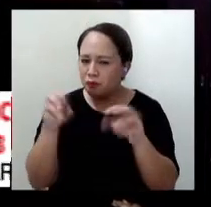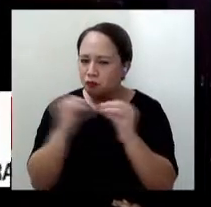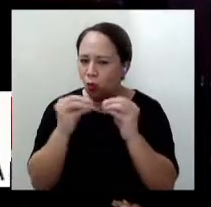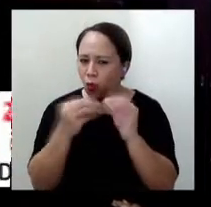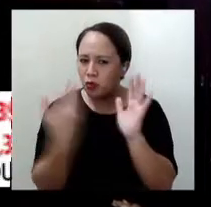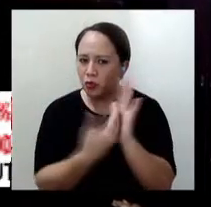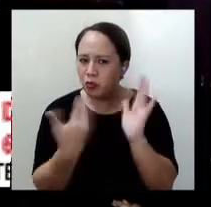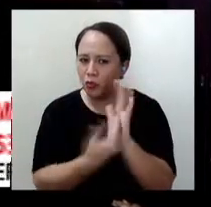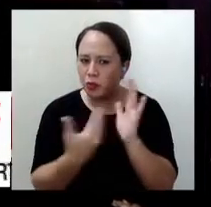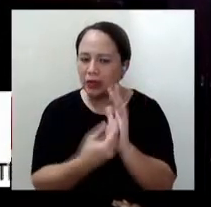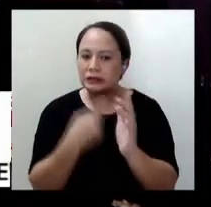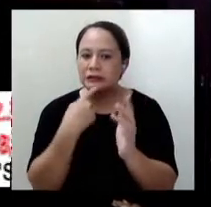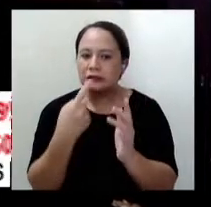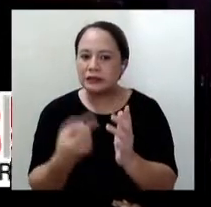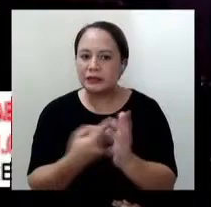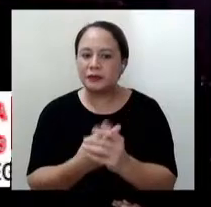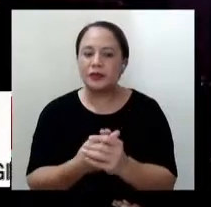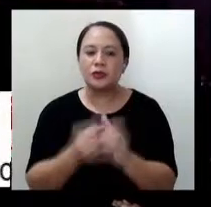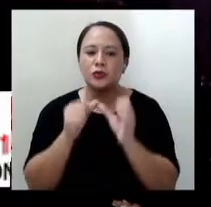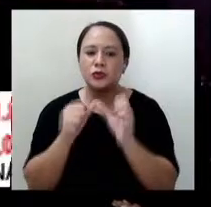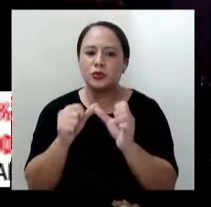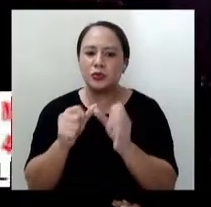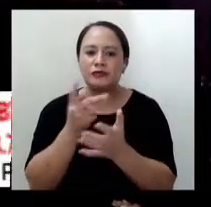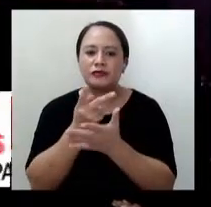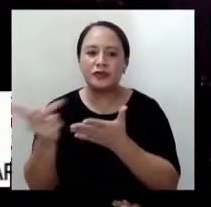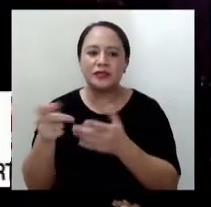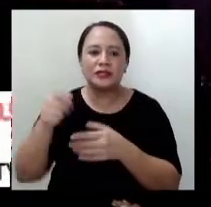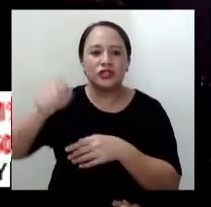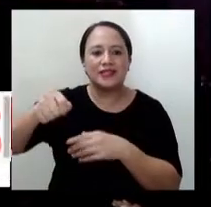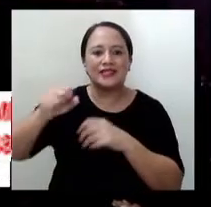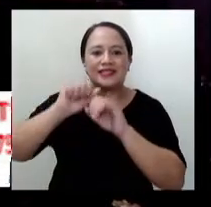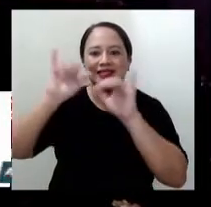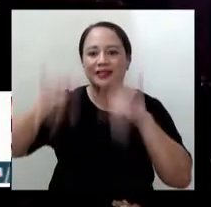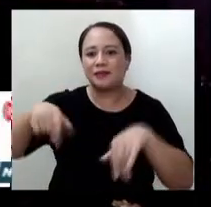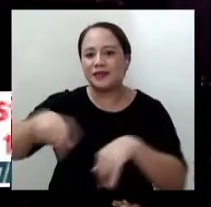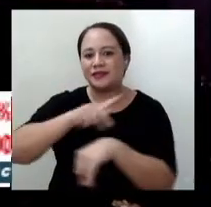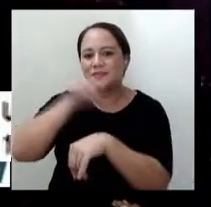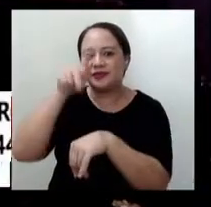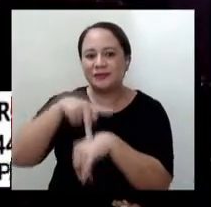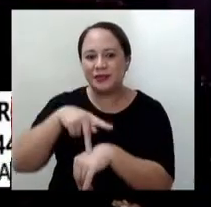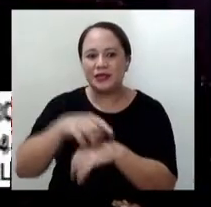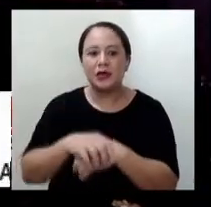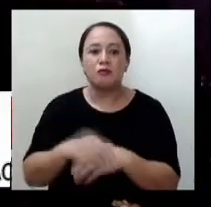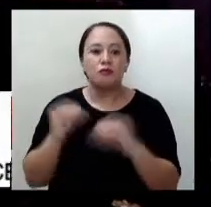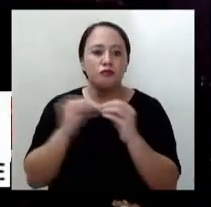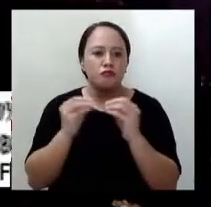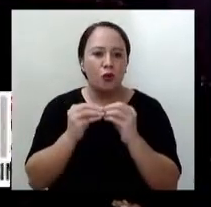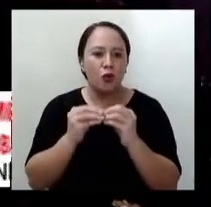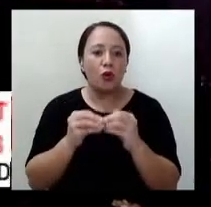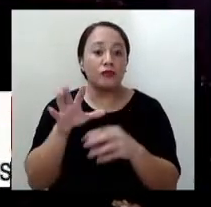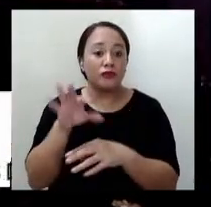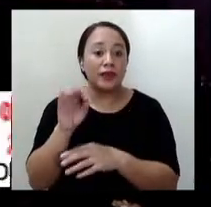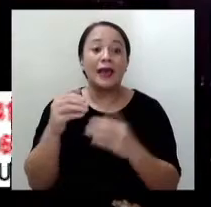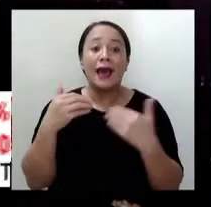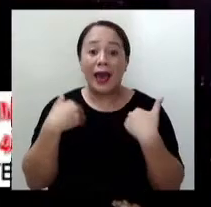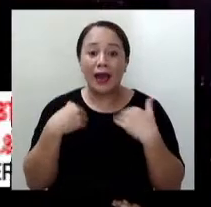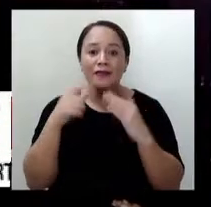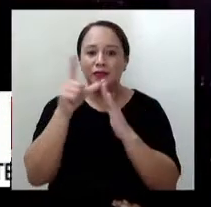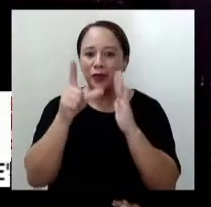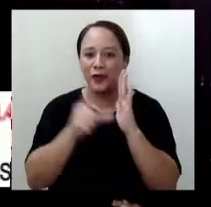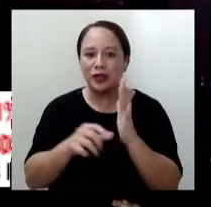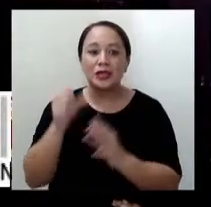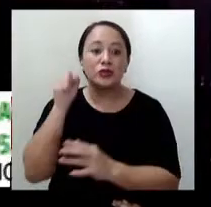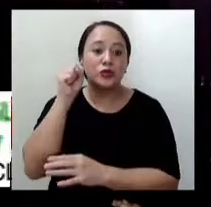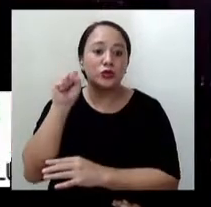of what it says is the persistent failure of the justice system in the Philippines And for more on their findings, we're now joined by attorney Suzanne